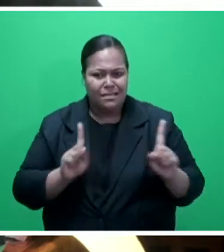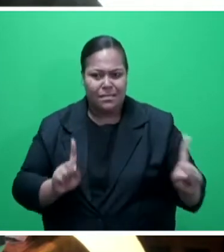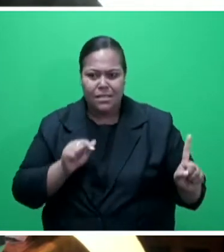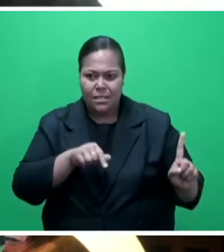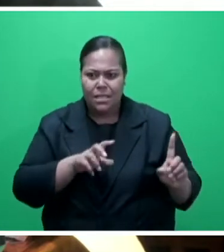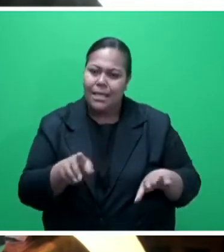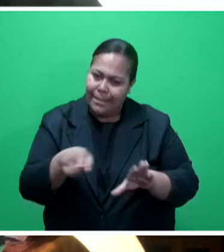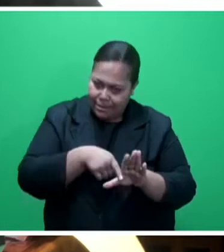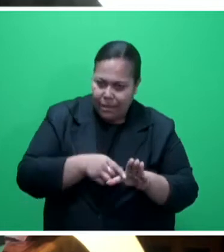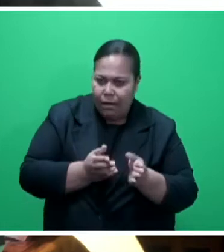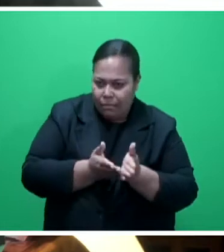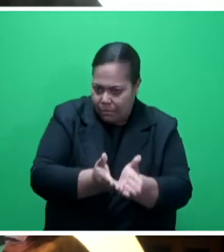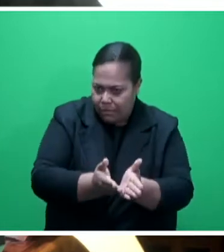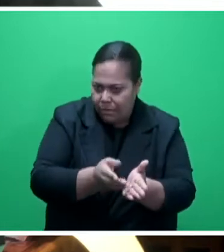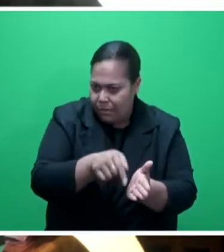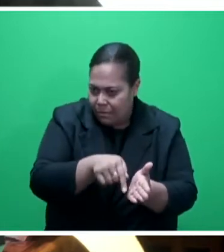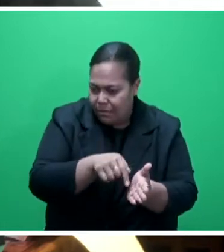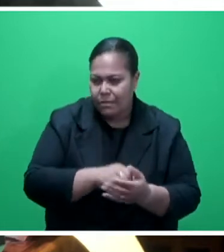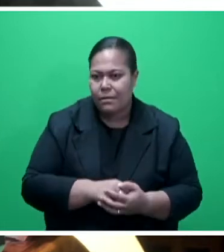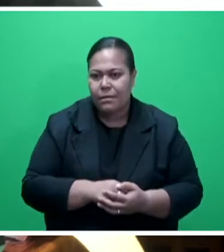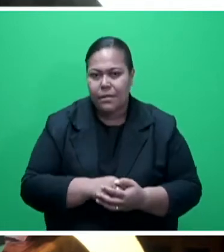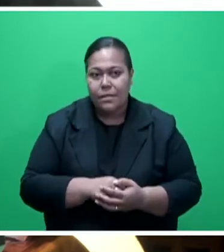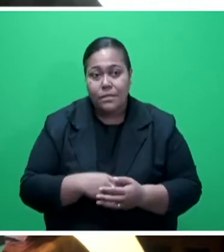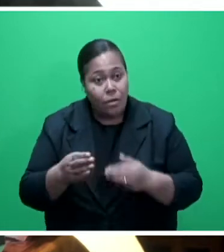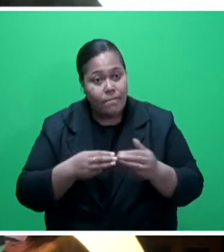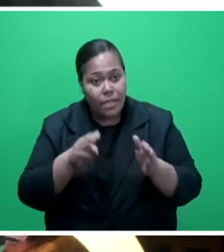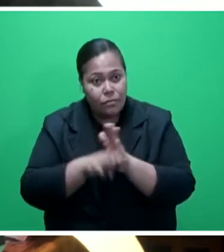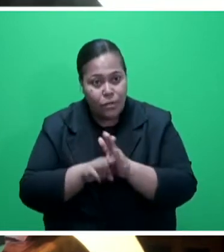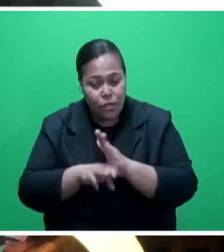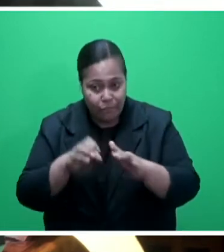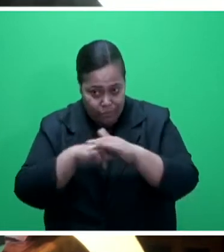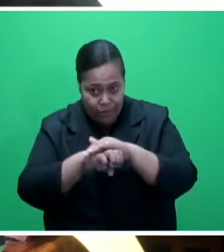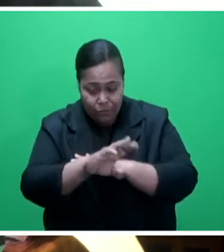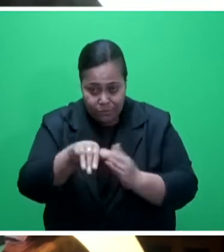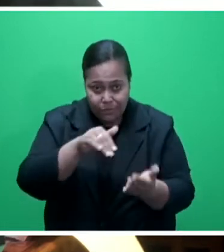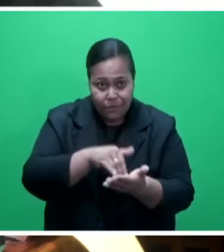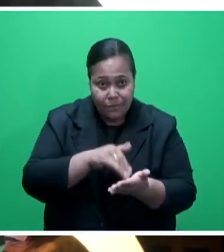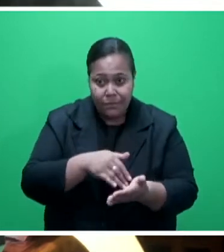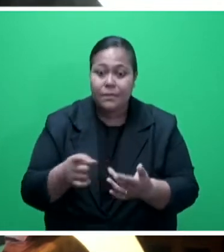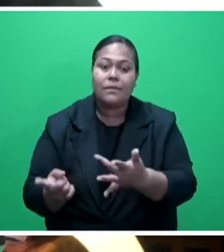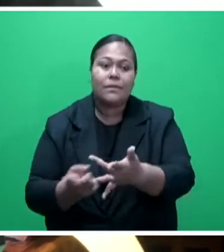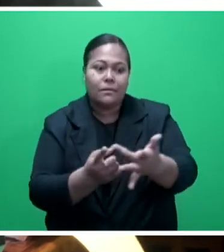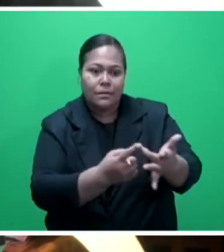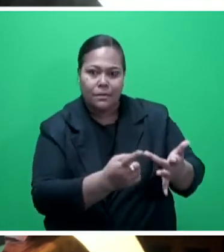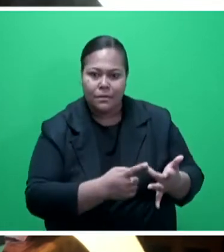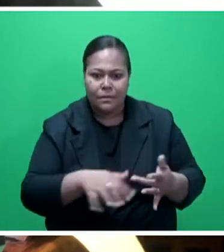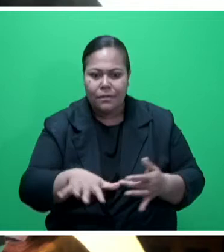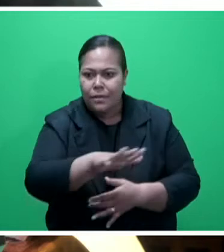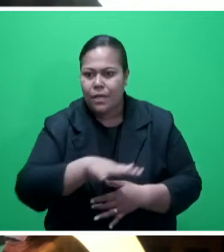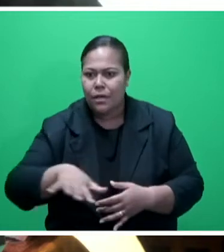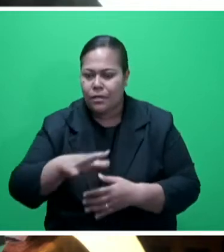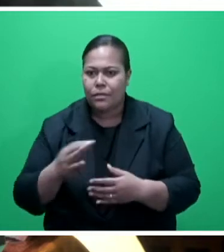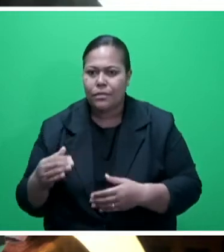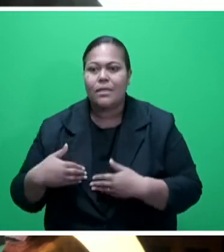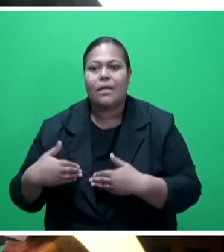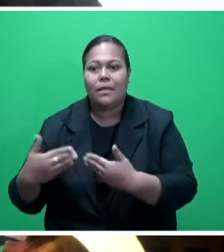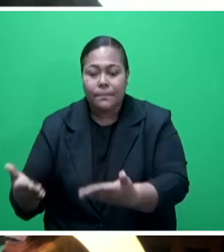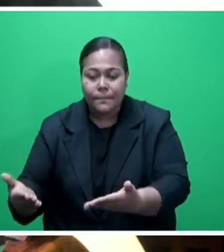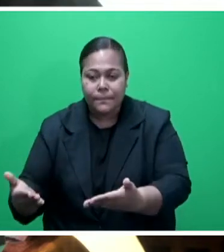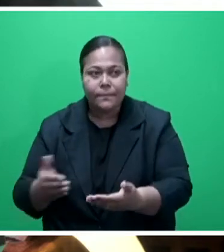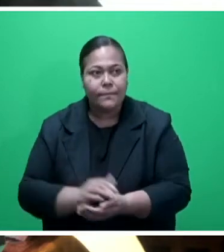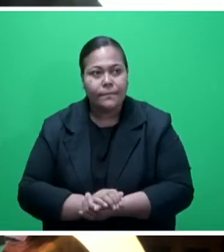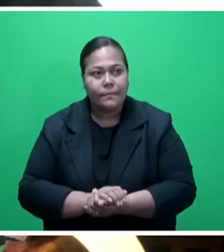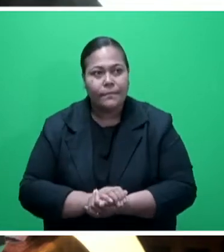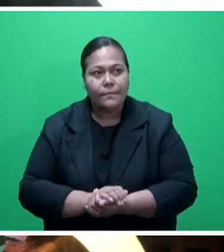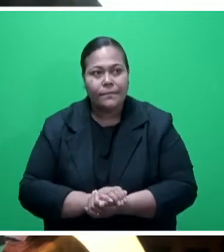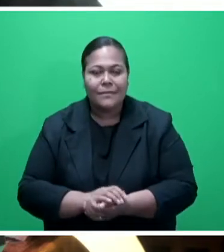that were on deployment. Management of evacuation centers in the COVID-19 context presented a separate set